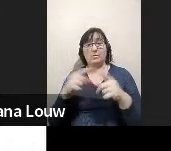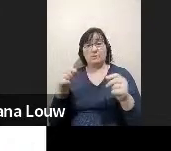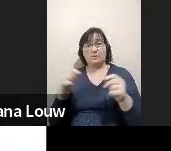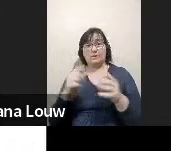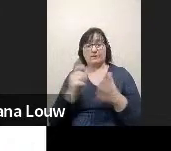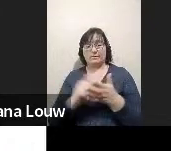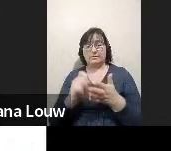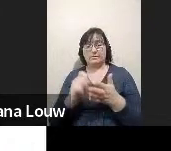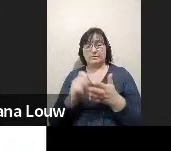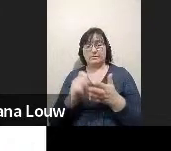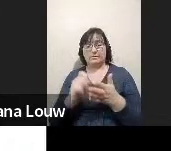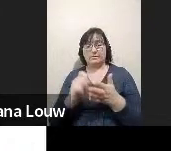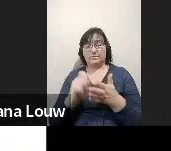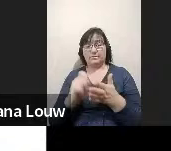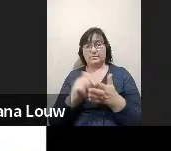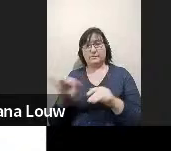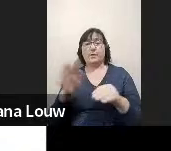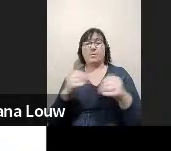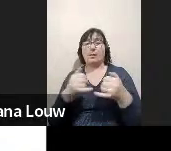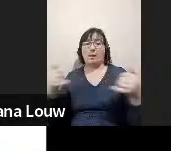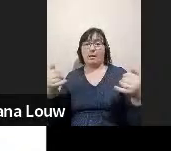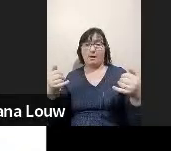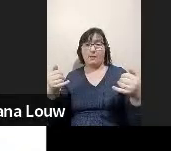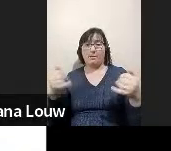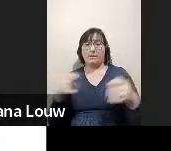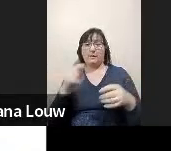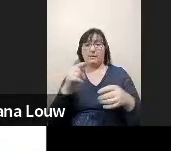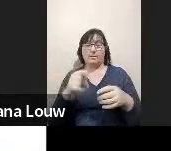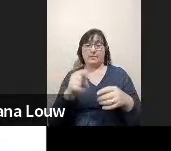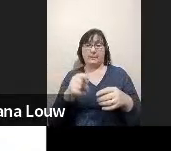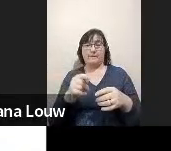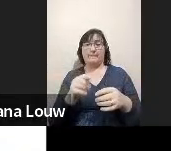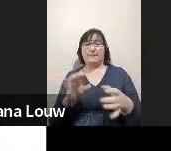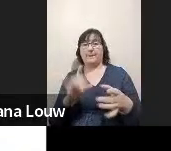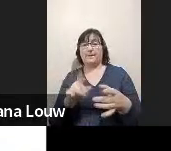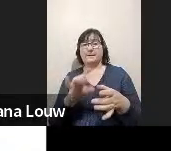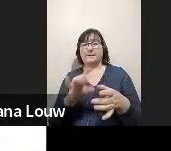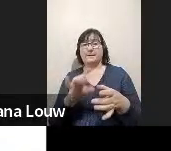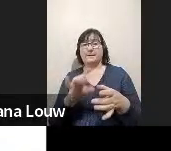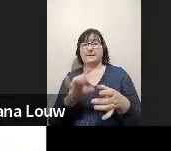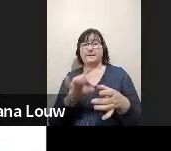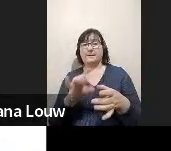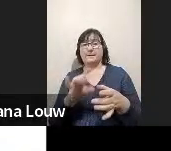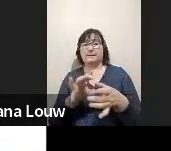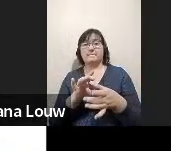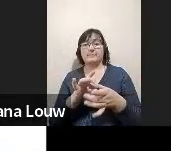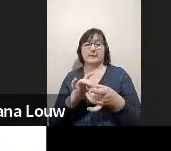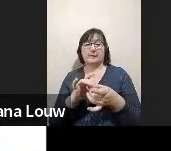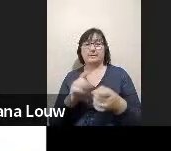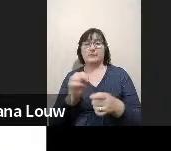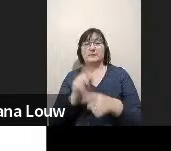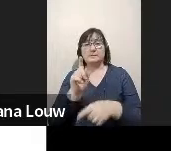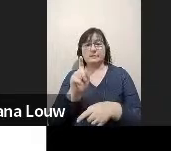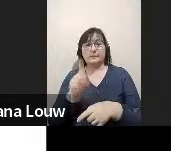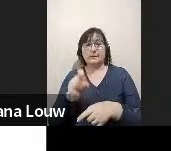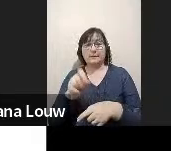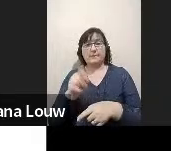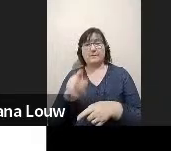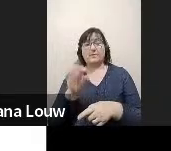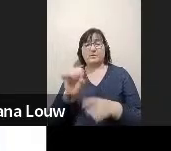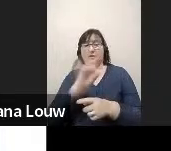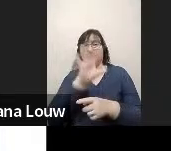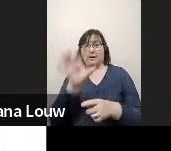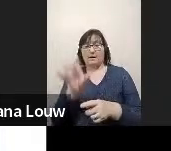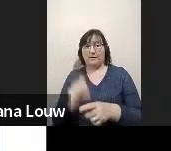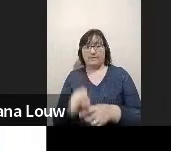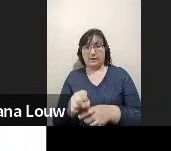up when you click on the link. Okay, you need to select whether you are a South African citizen. It's either yes or no. If you